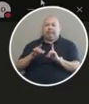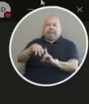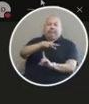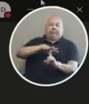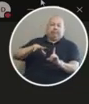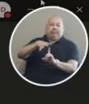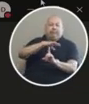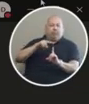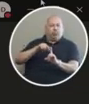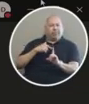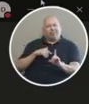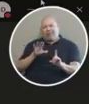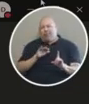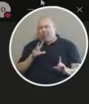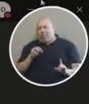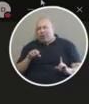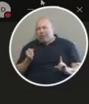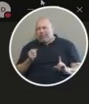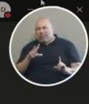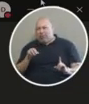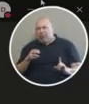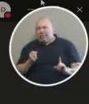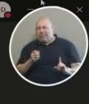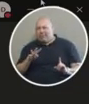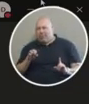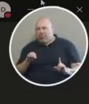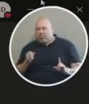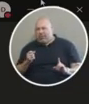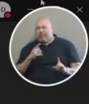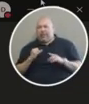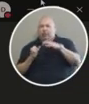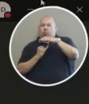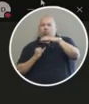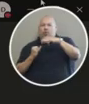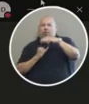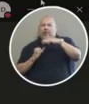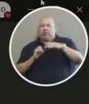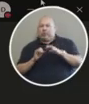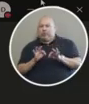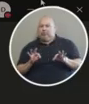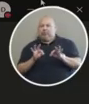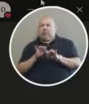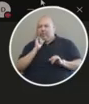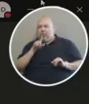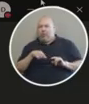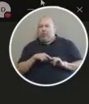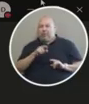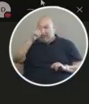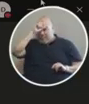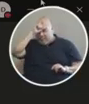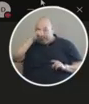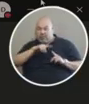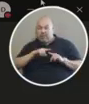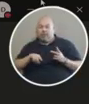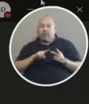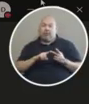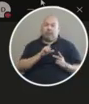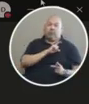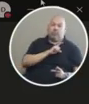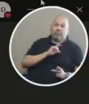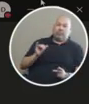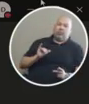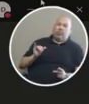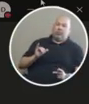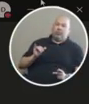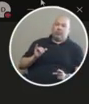So I think we're in the high 30s. I think I'm maybe 40 that have been quarantined. And so it's important not only with the firefighters, but also with police